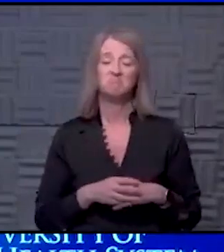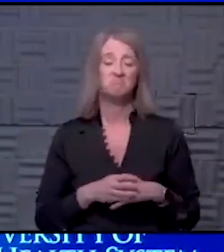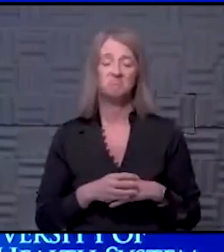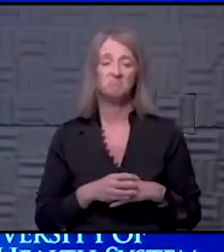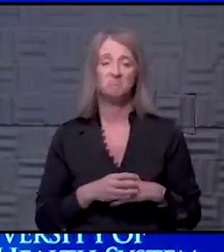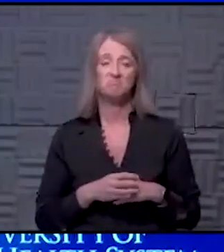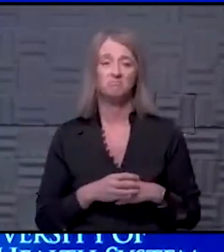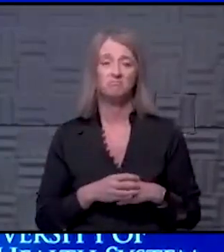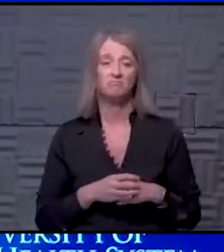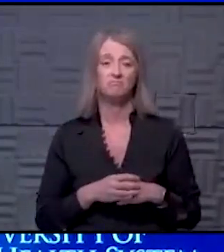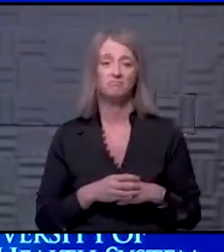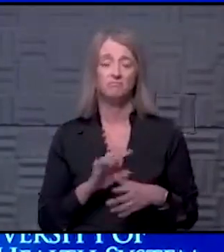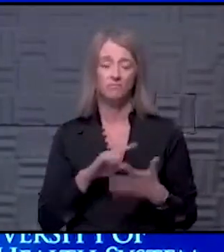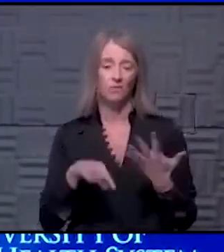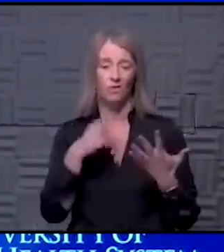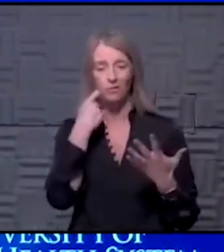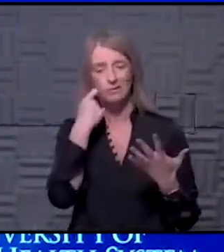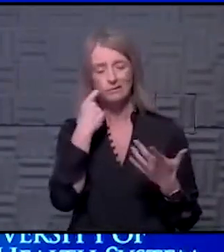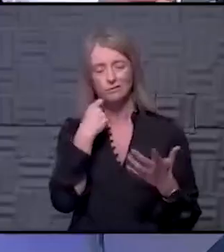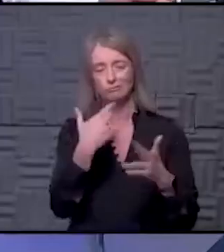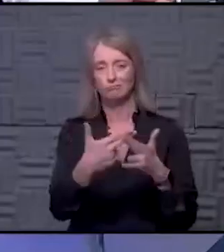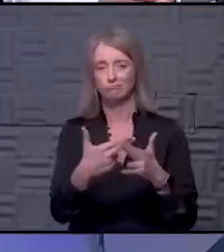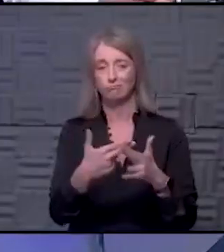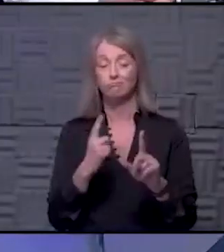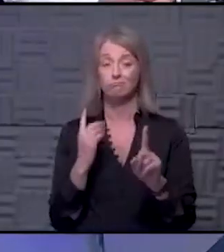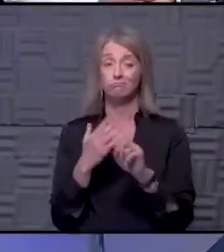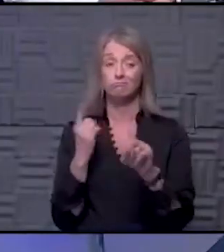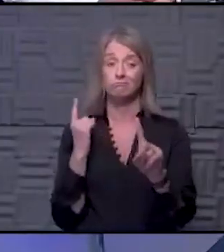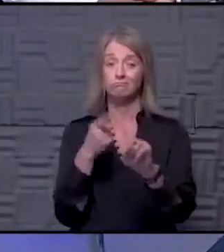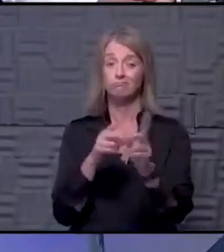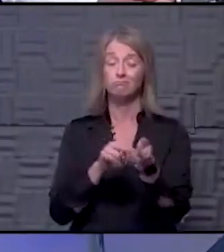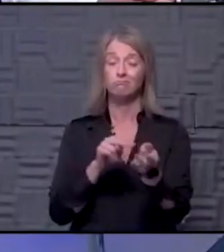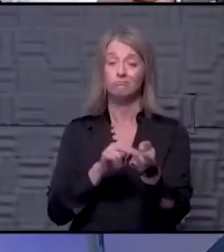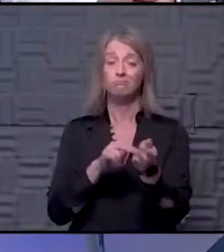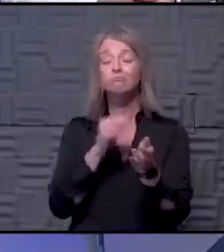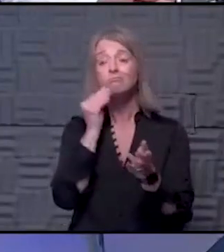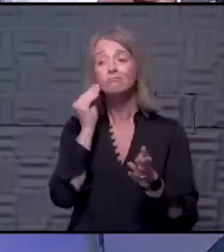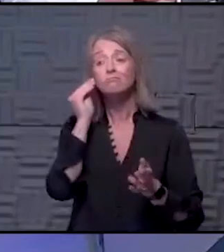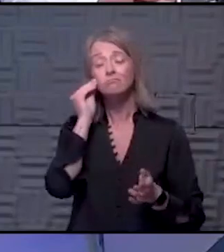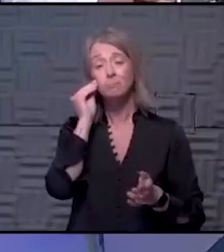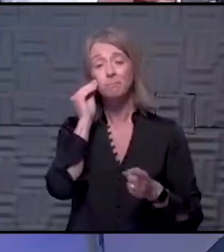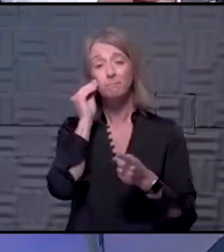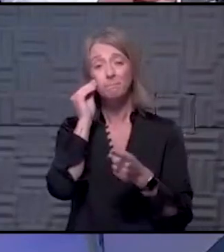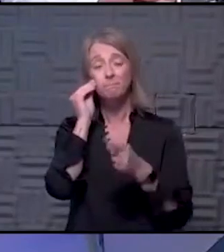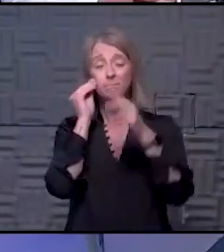of those reasons we just talked about. I think that's a good point that you make. You know, those nursing facility